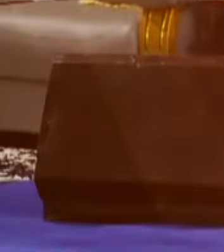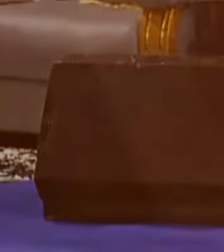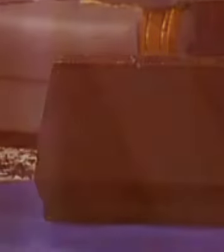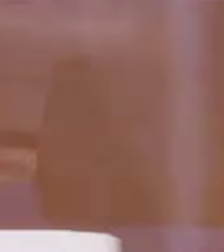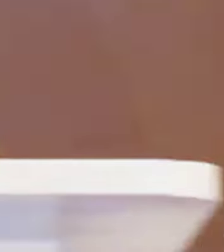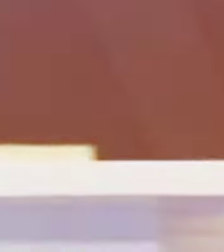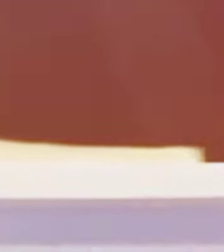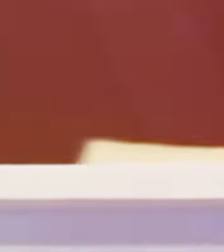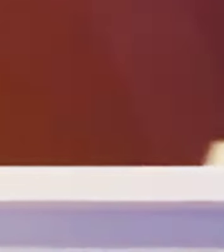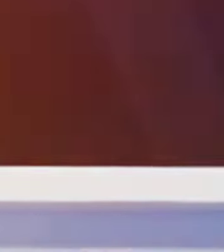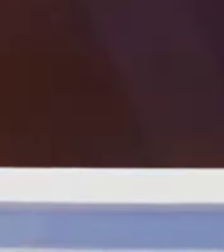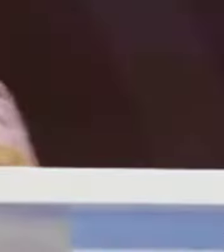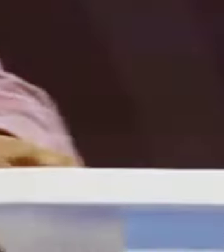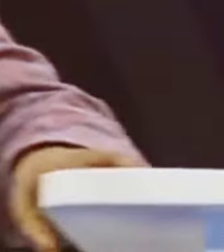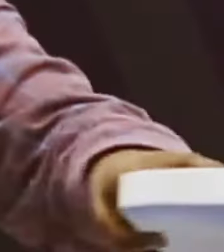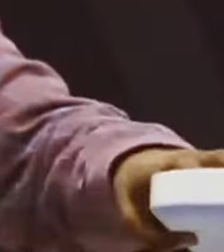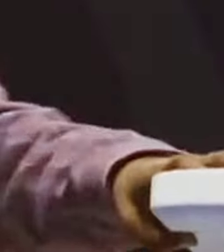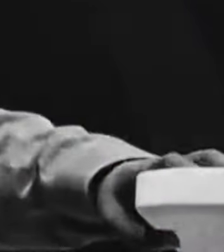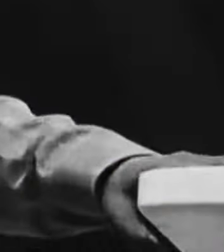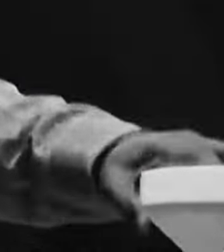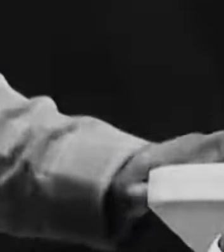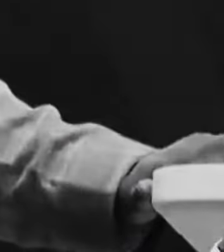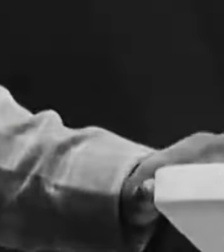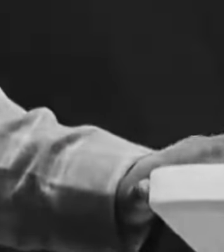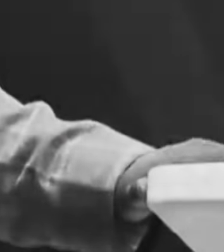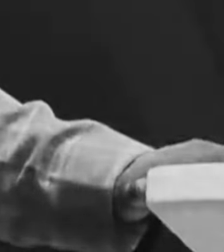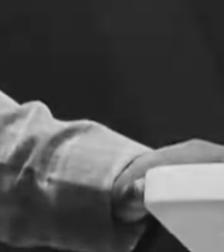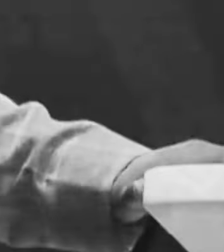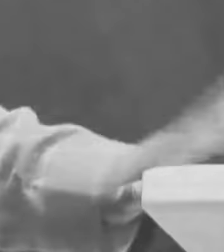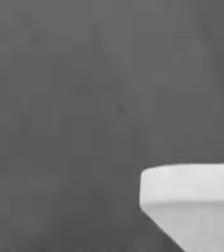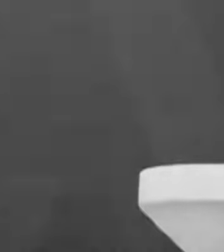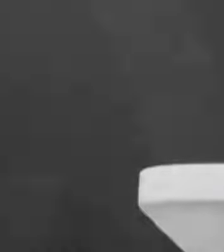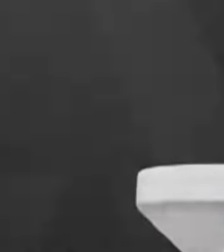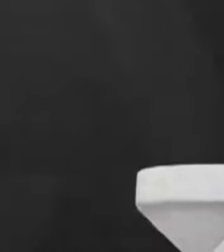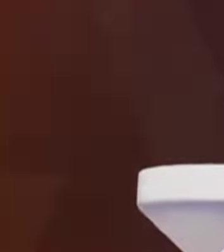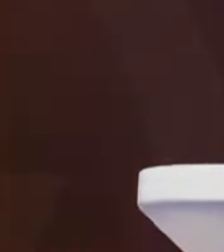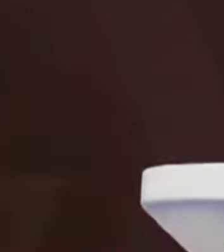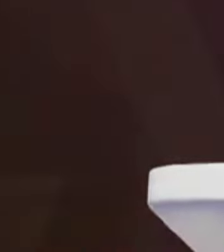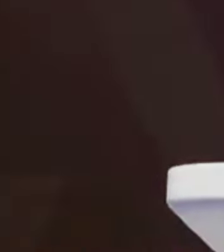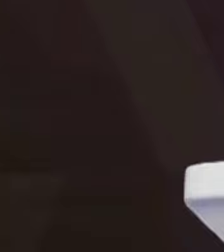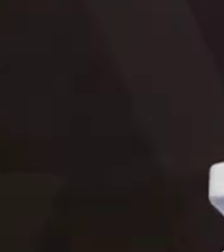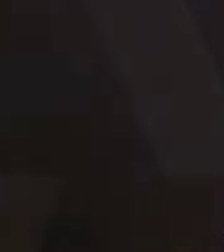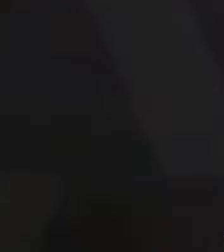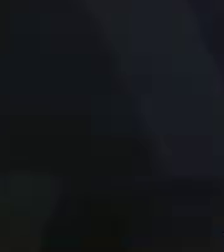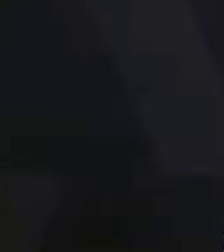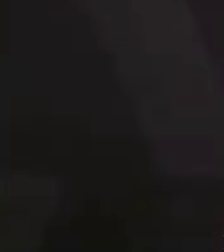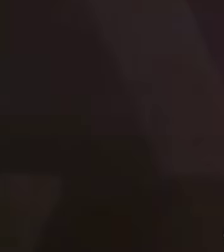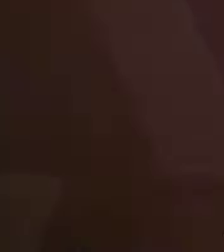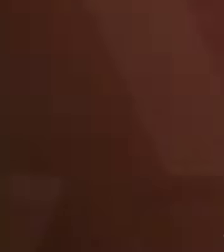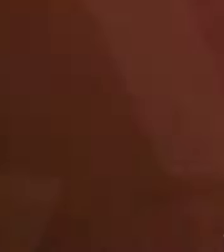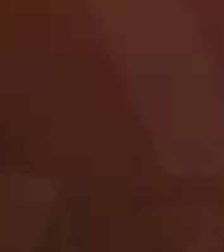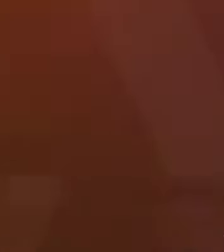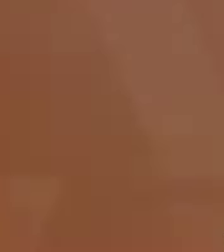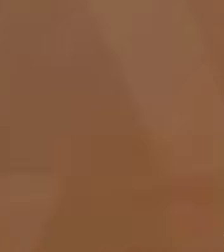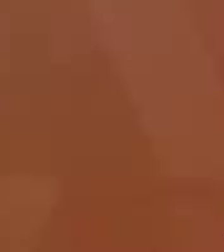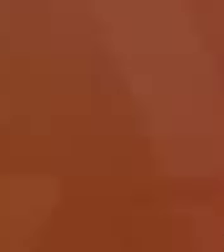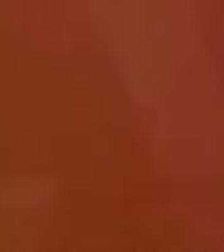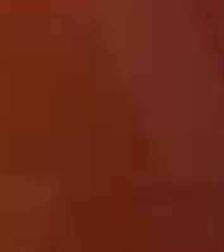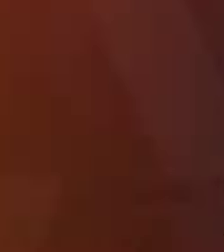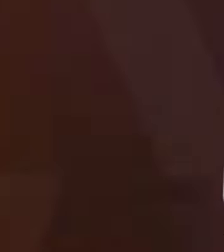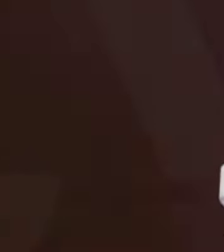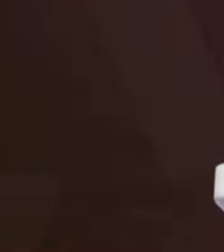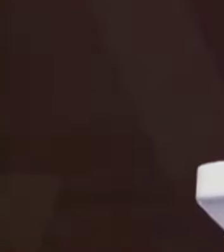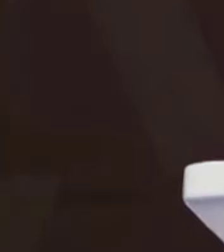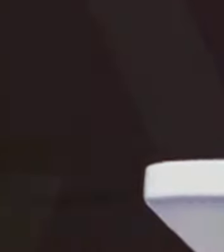The boys stood up and walked perfectly. And the parents, father, mother, they were so